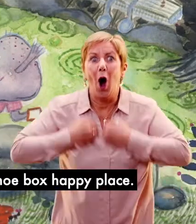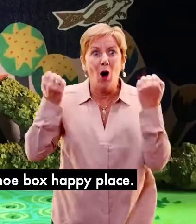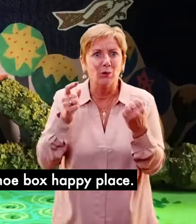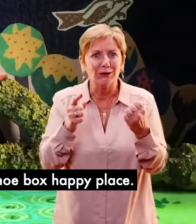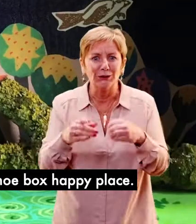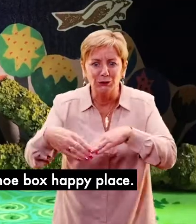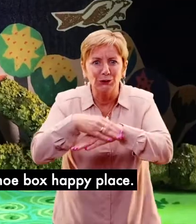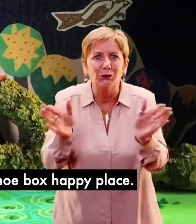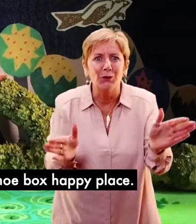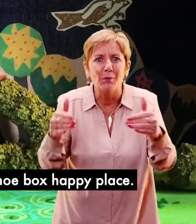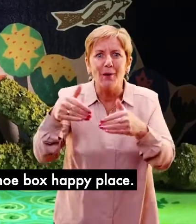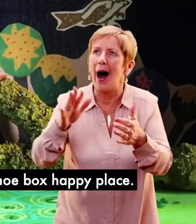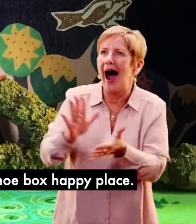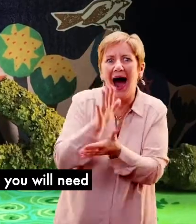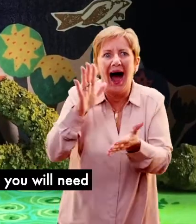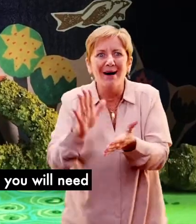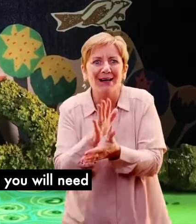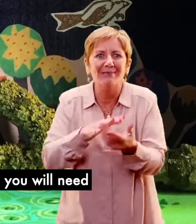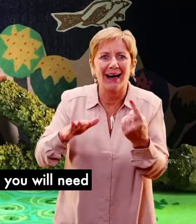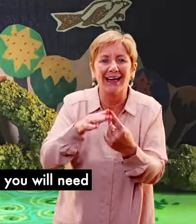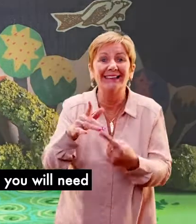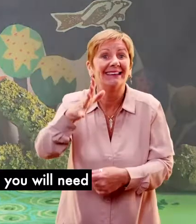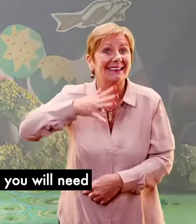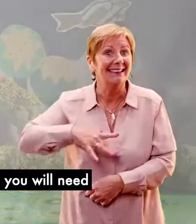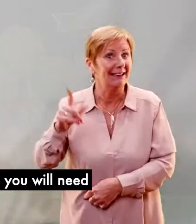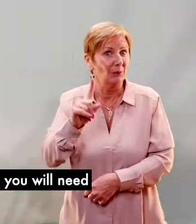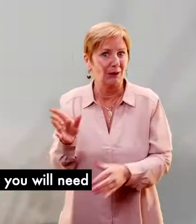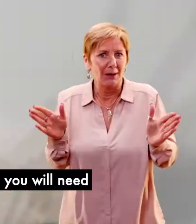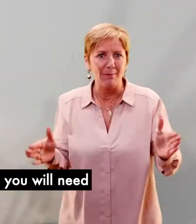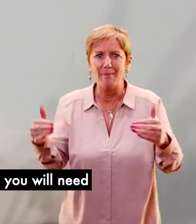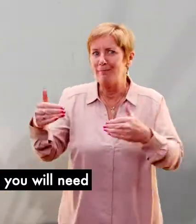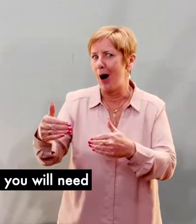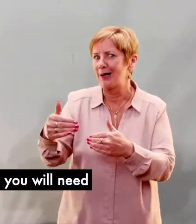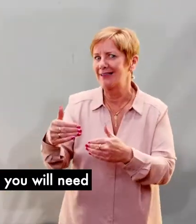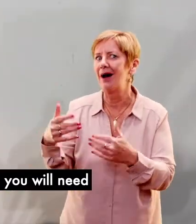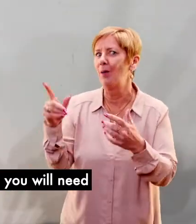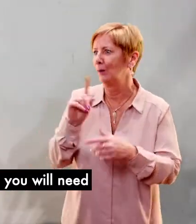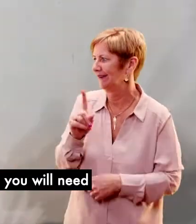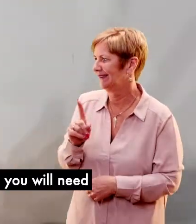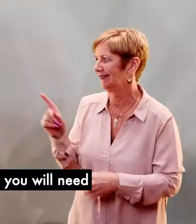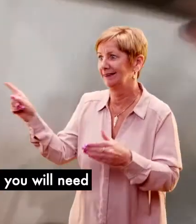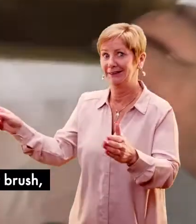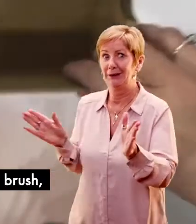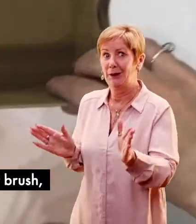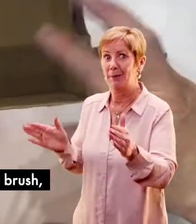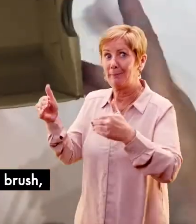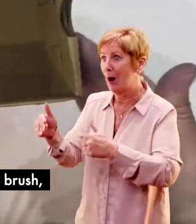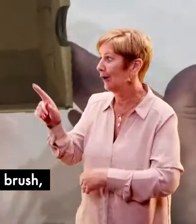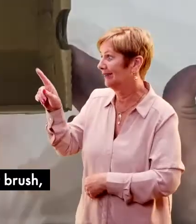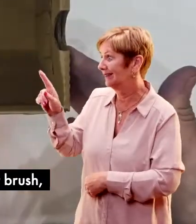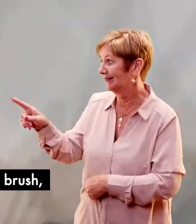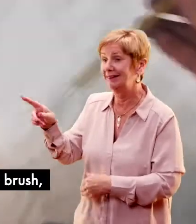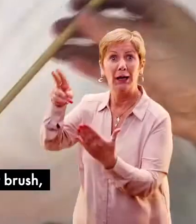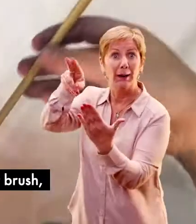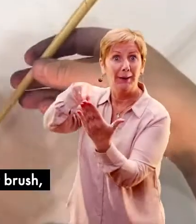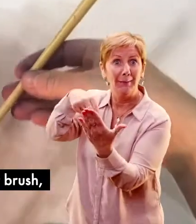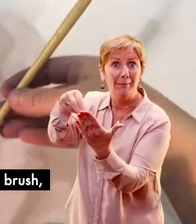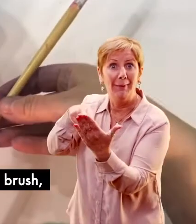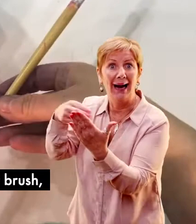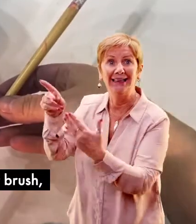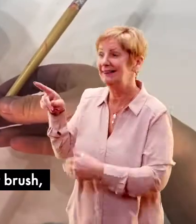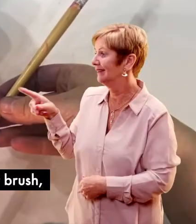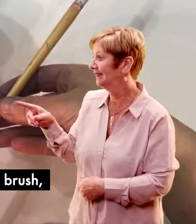own shoebox happy place. To make your shoebox happy place, you will need a shoebox, paint